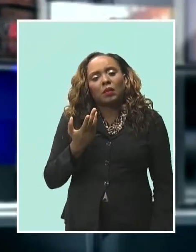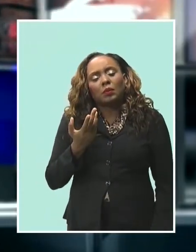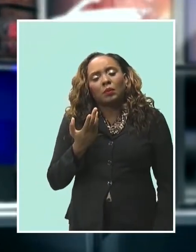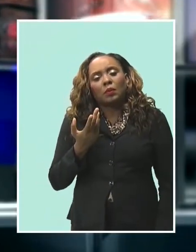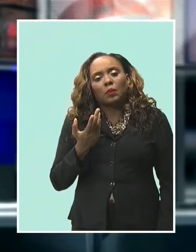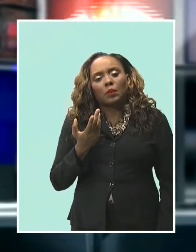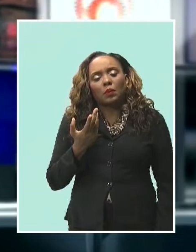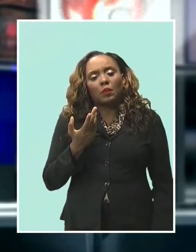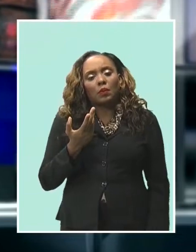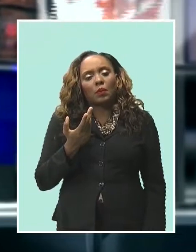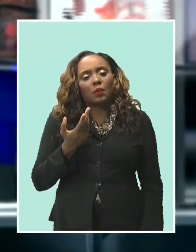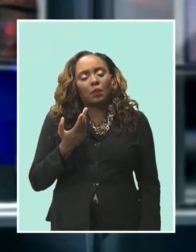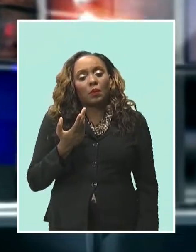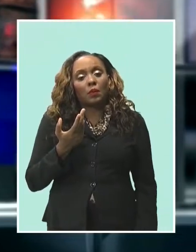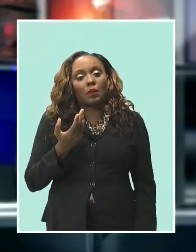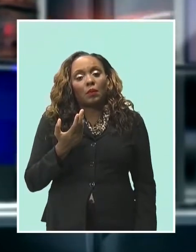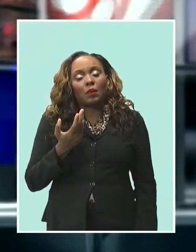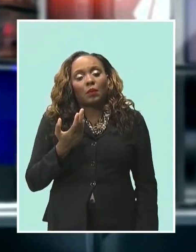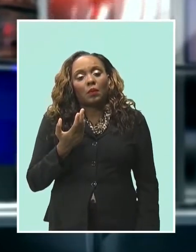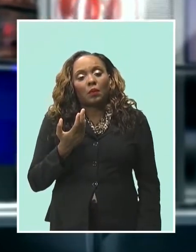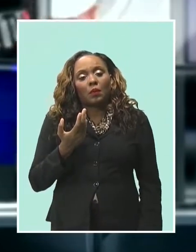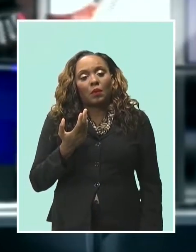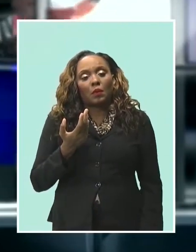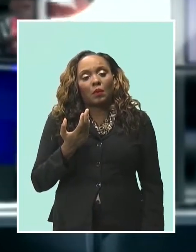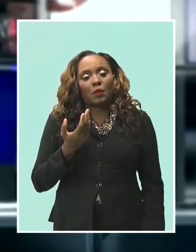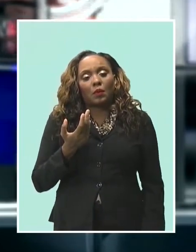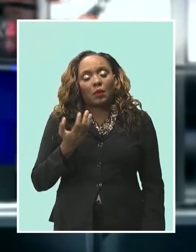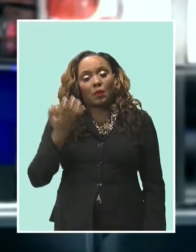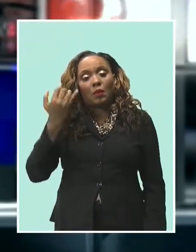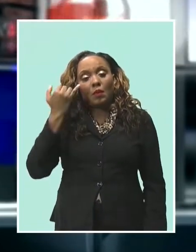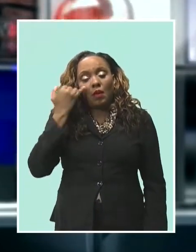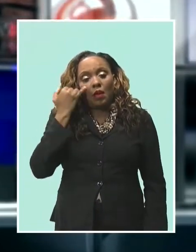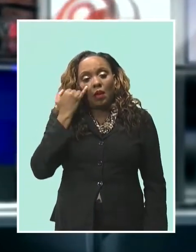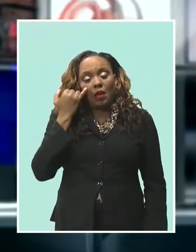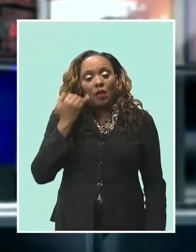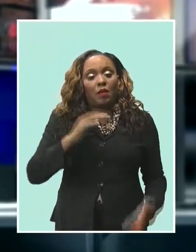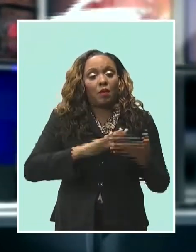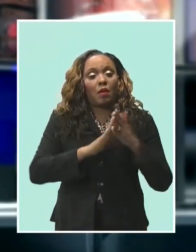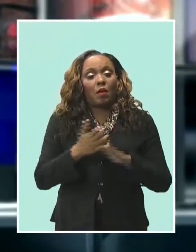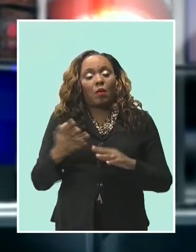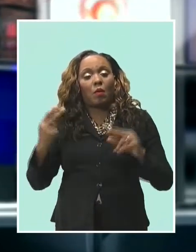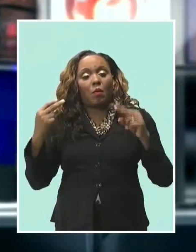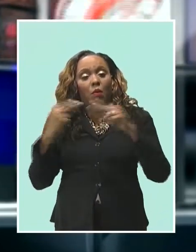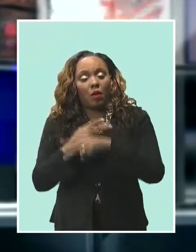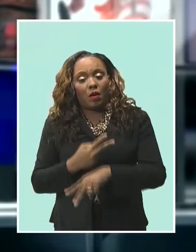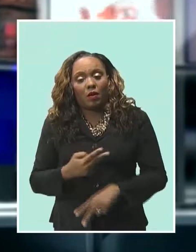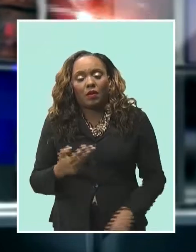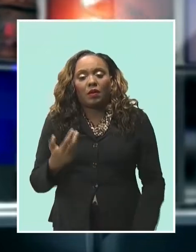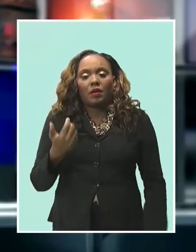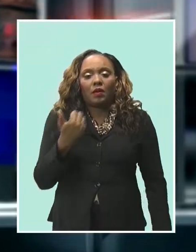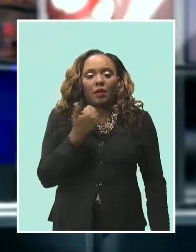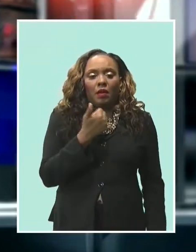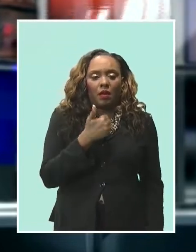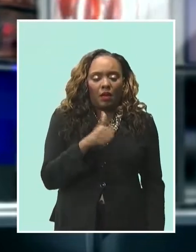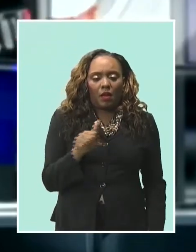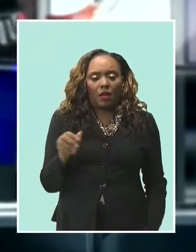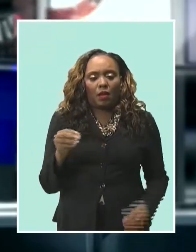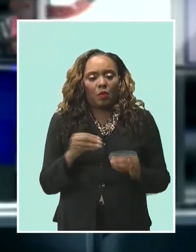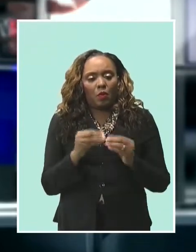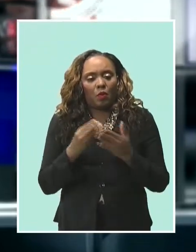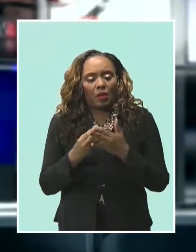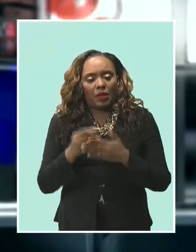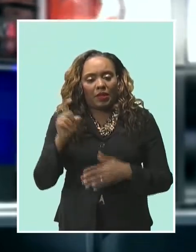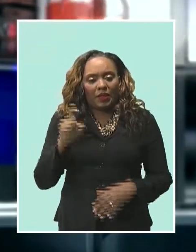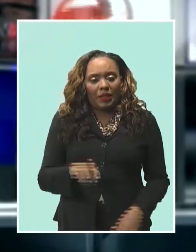you know, in the event that bad comes to worst, if there's need for any extra elbow room in terms of